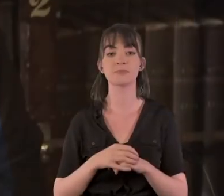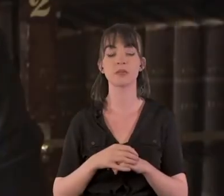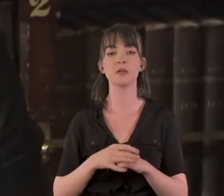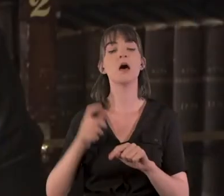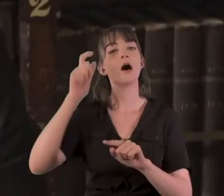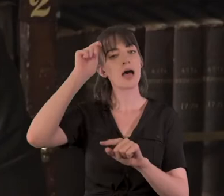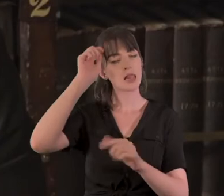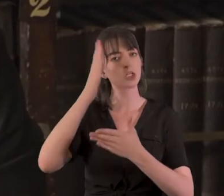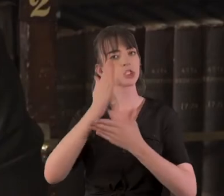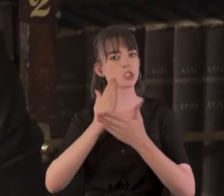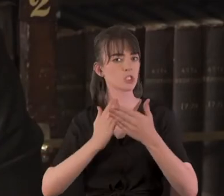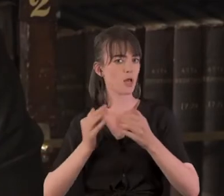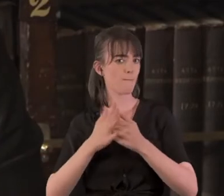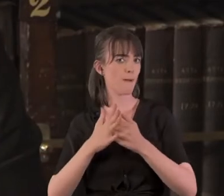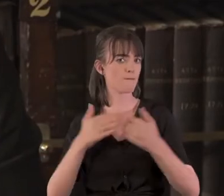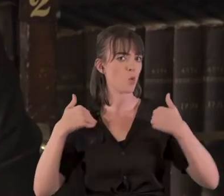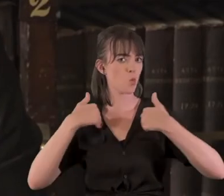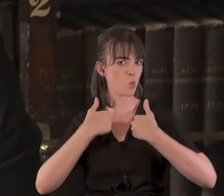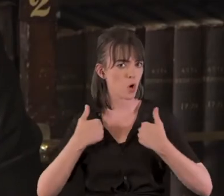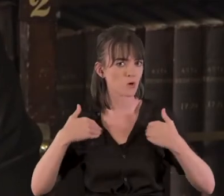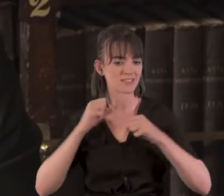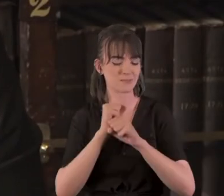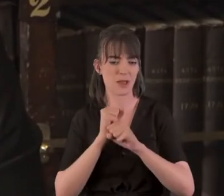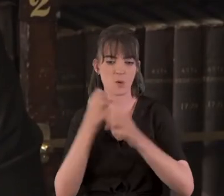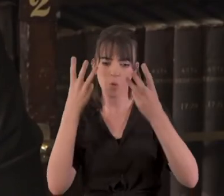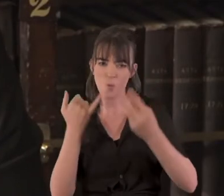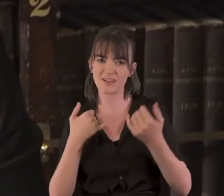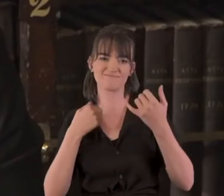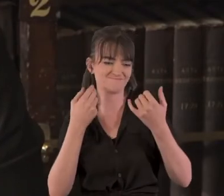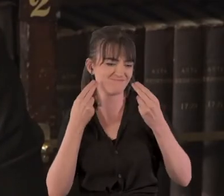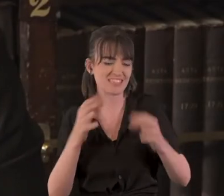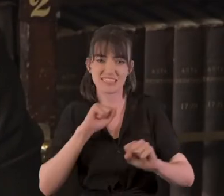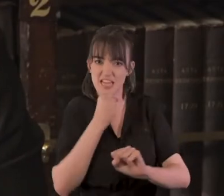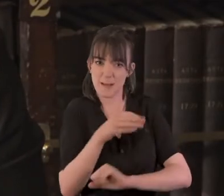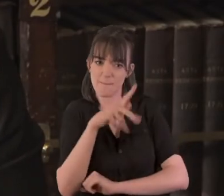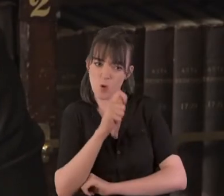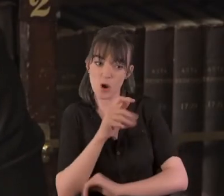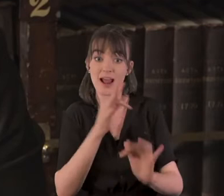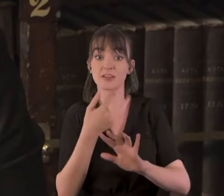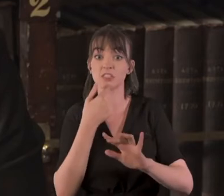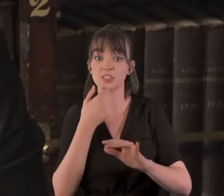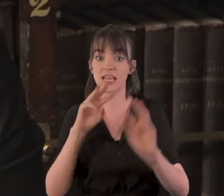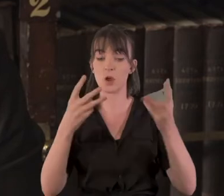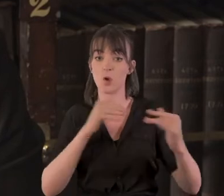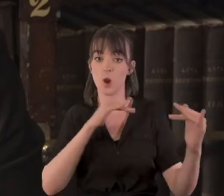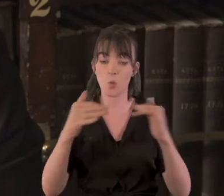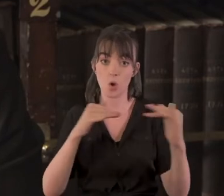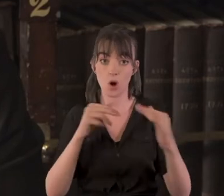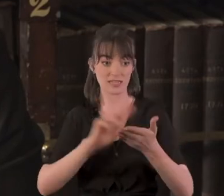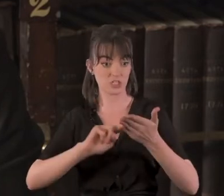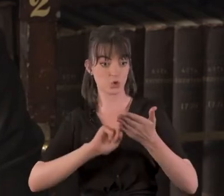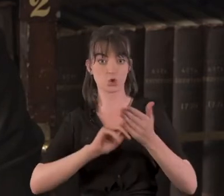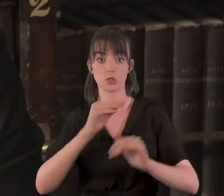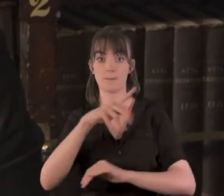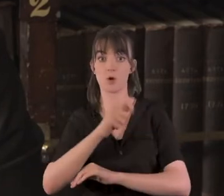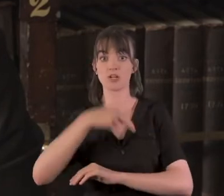about the need to retain those ports by the time the Second World War came along, the use of Lough Swilly, of the ports in Northern